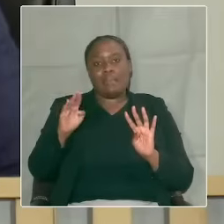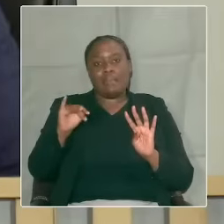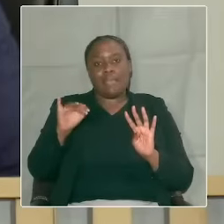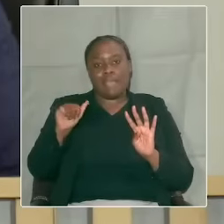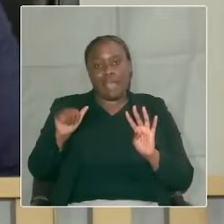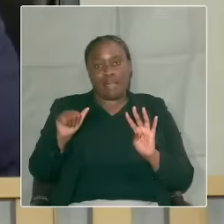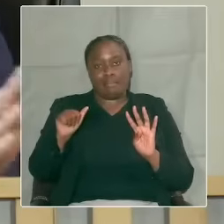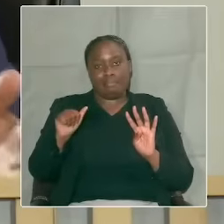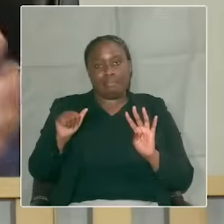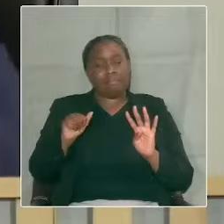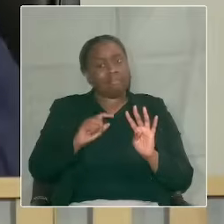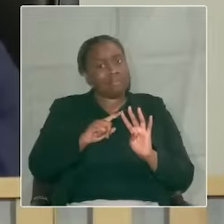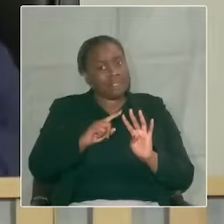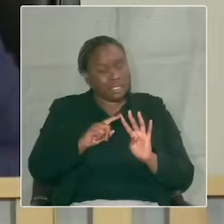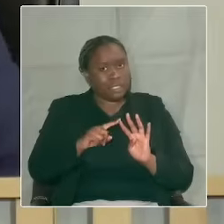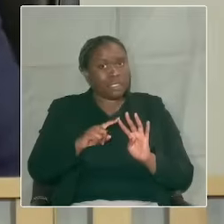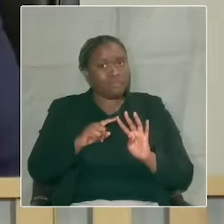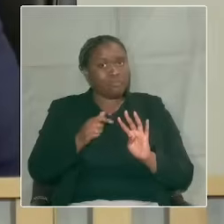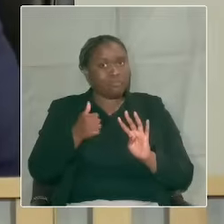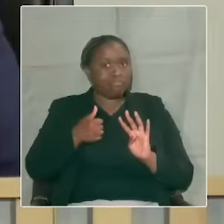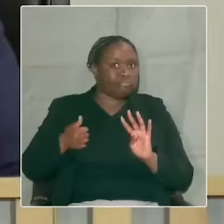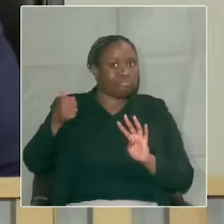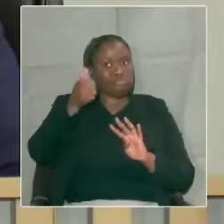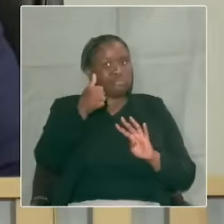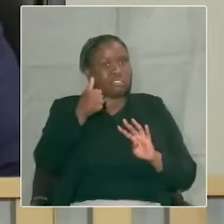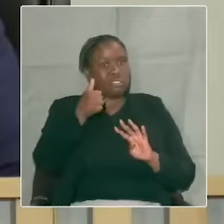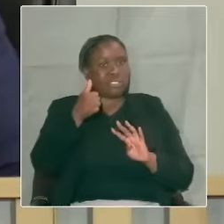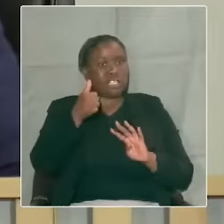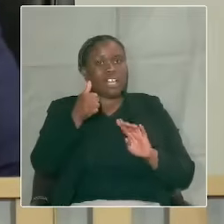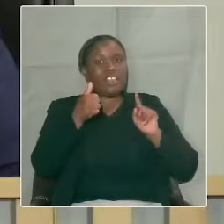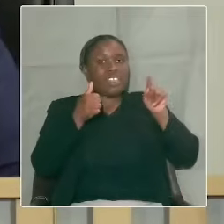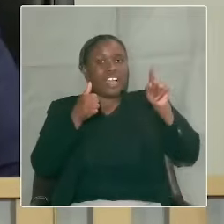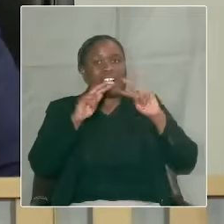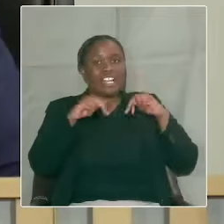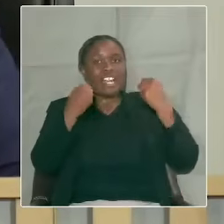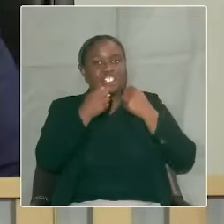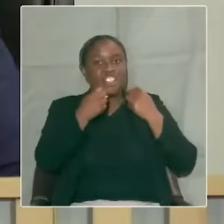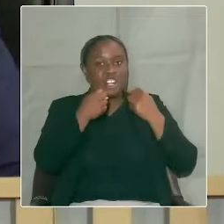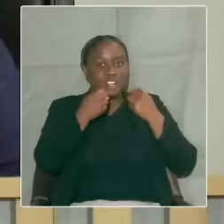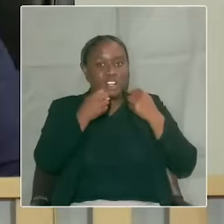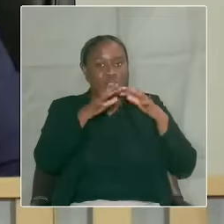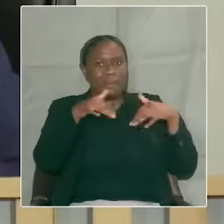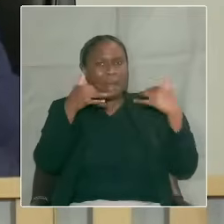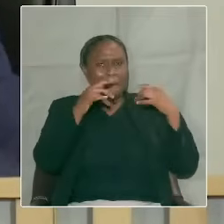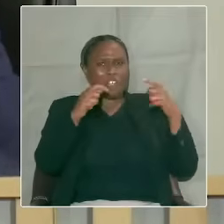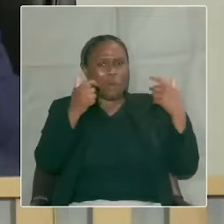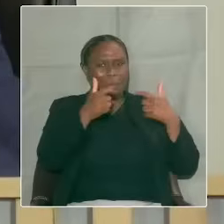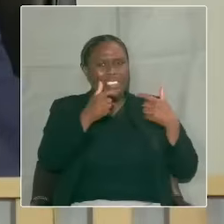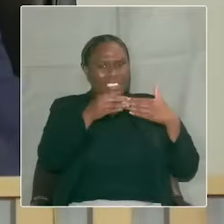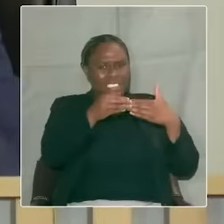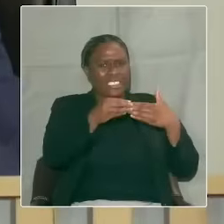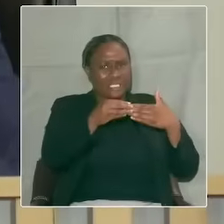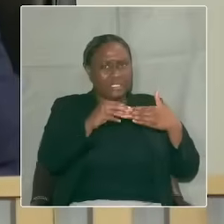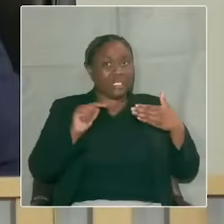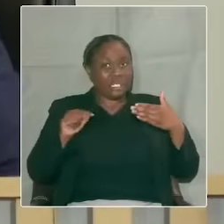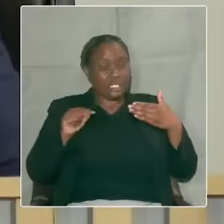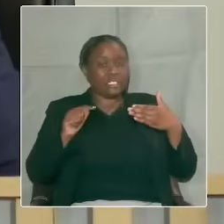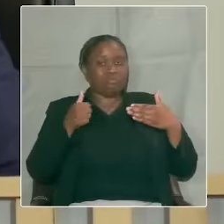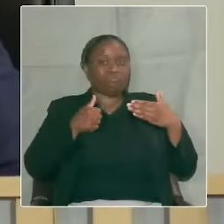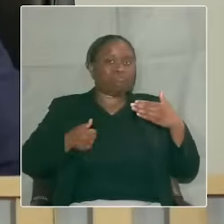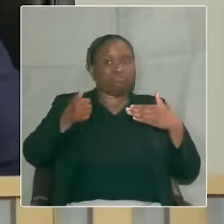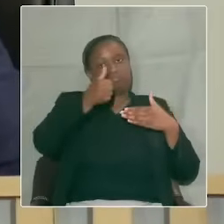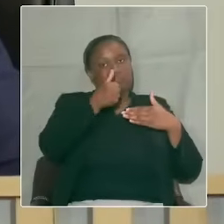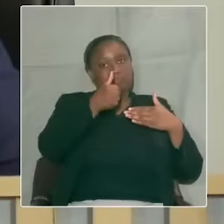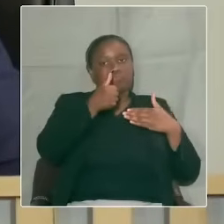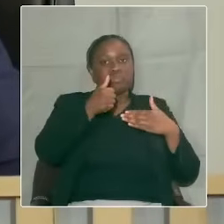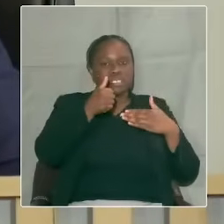Libya, at some point, he headed the National Steering Committee. But it didn't go far. He left